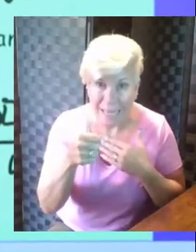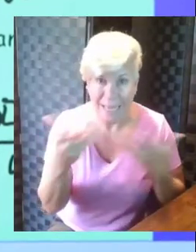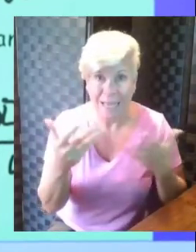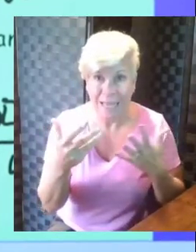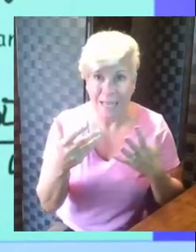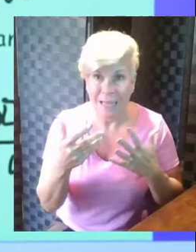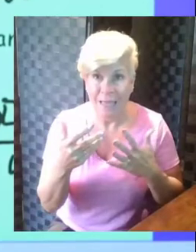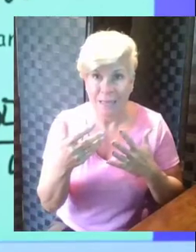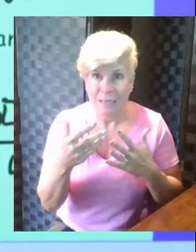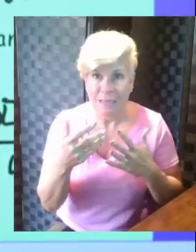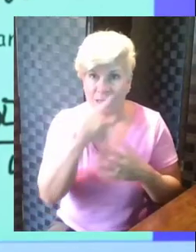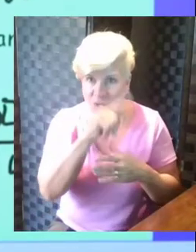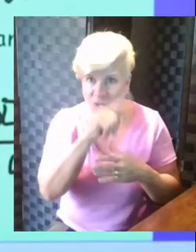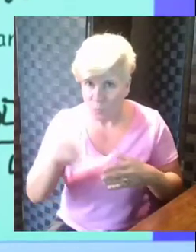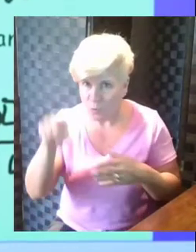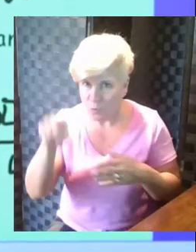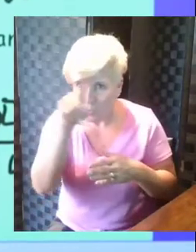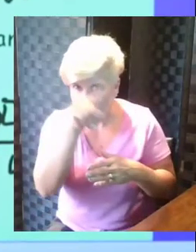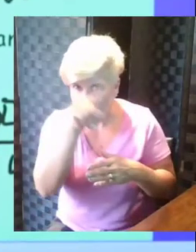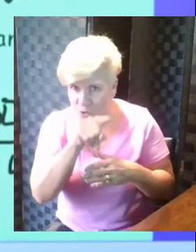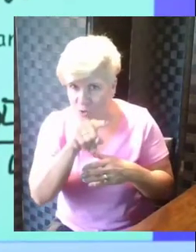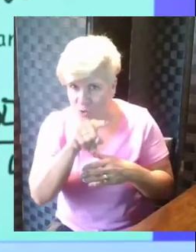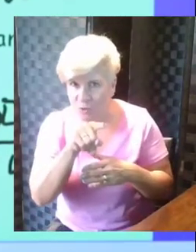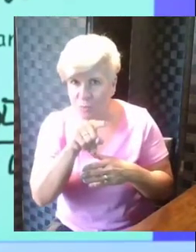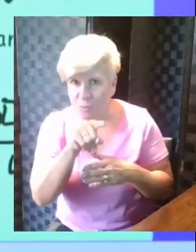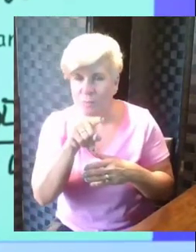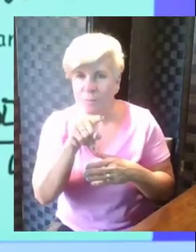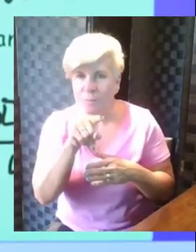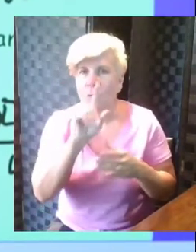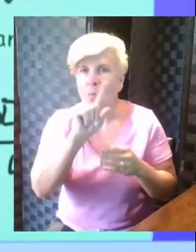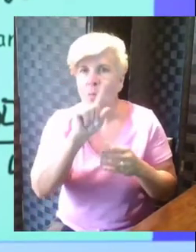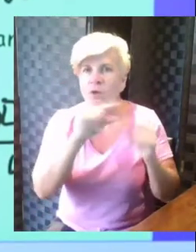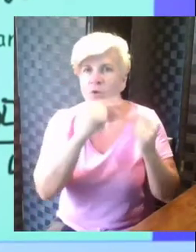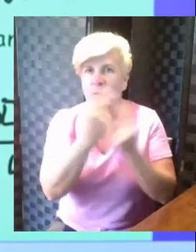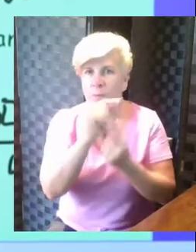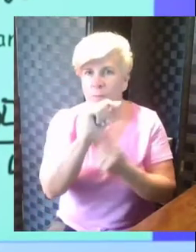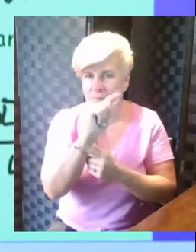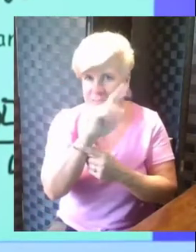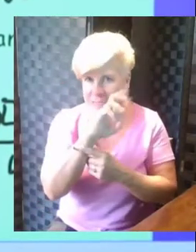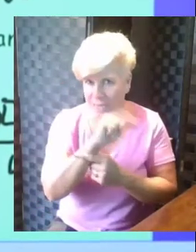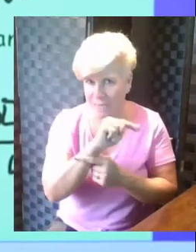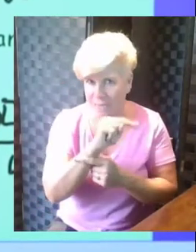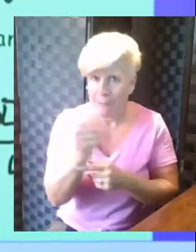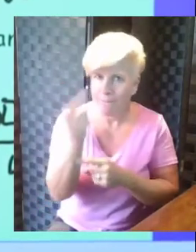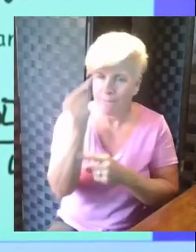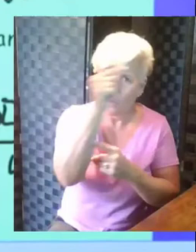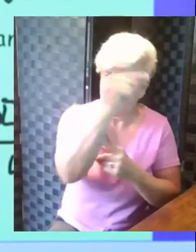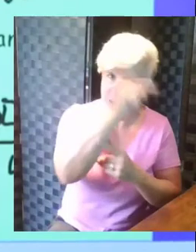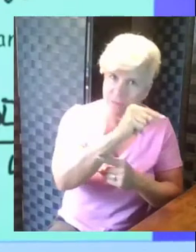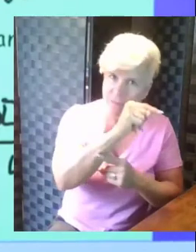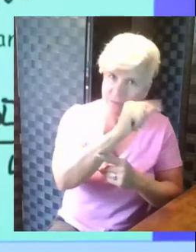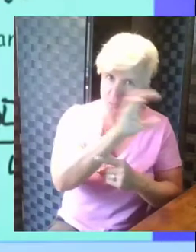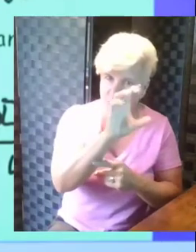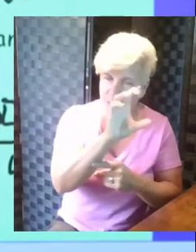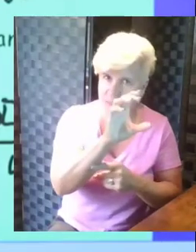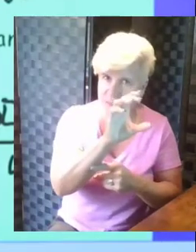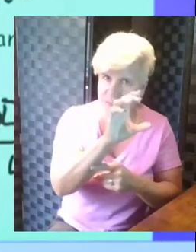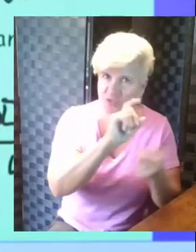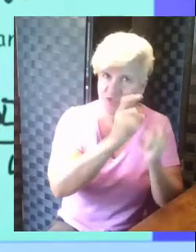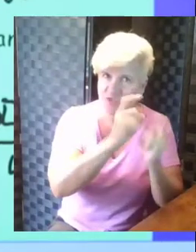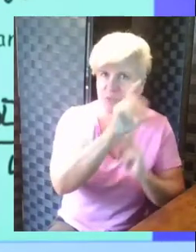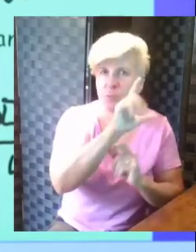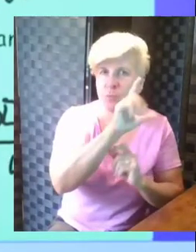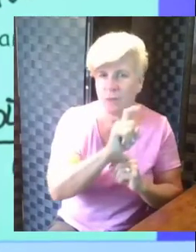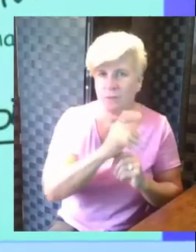What? Well, let's take one of these groups of 10 and let's bring it over here and turn it